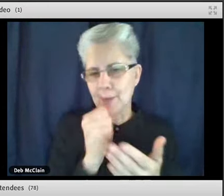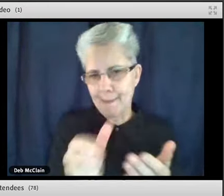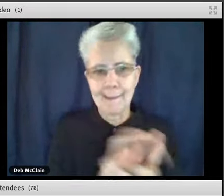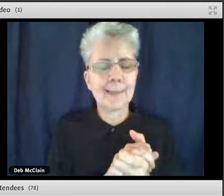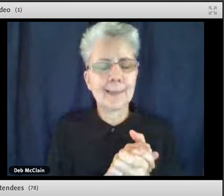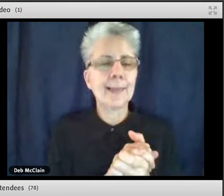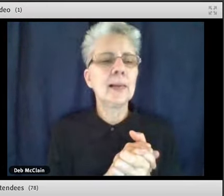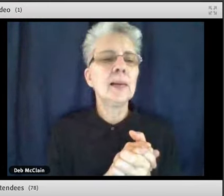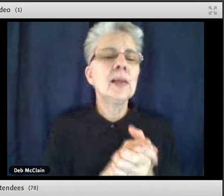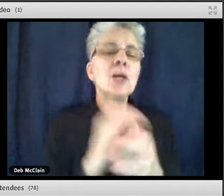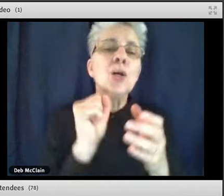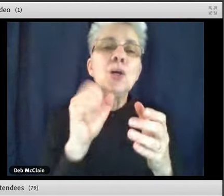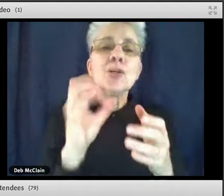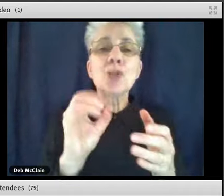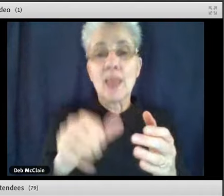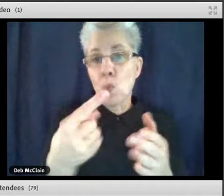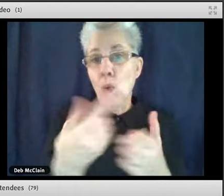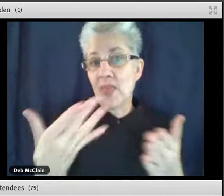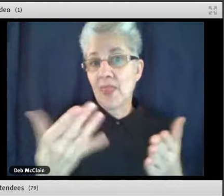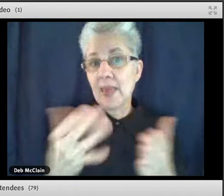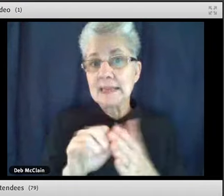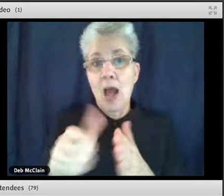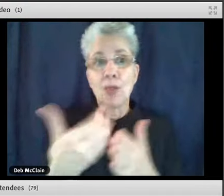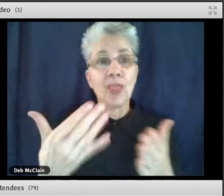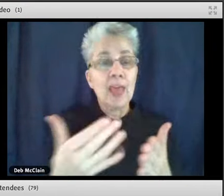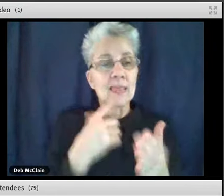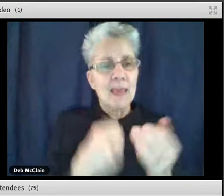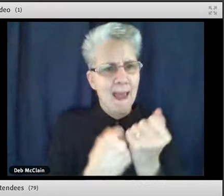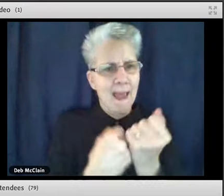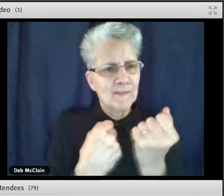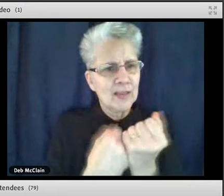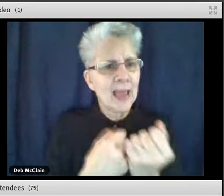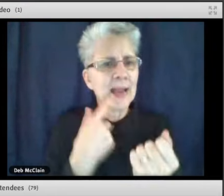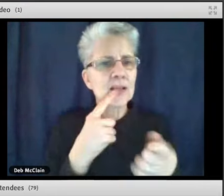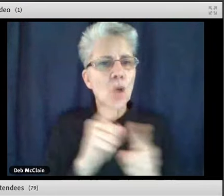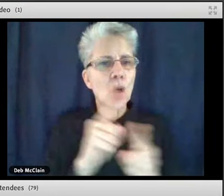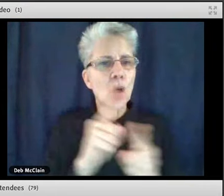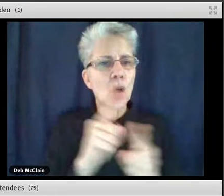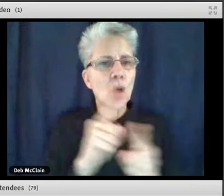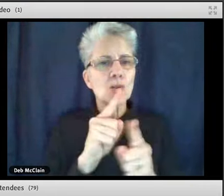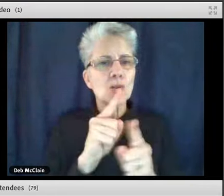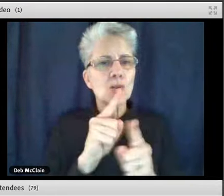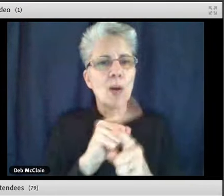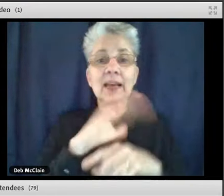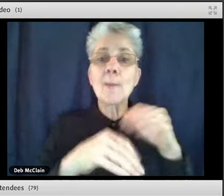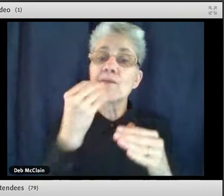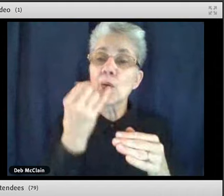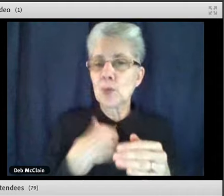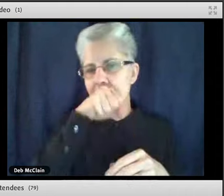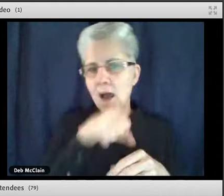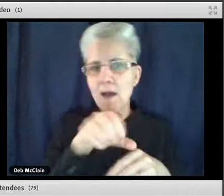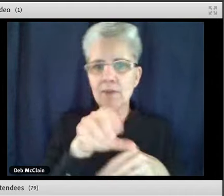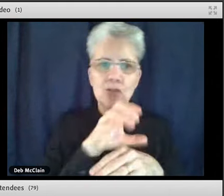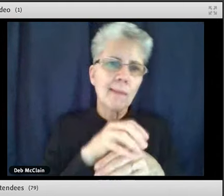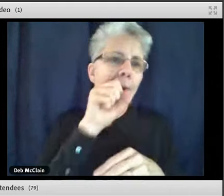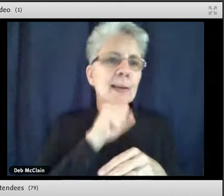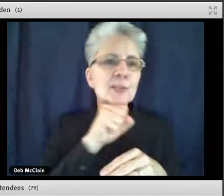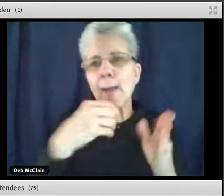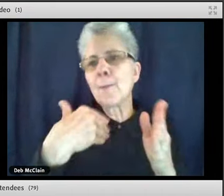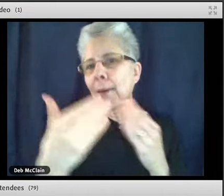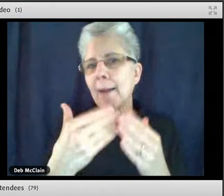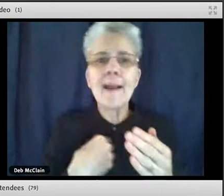the things. And the other thing they advocate is also having comfort food. So if you love chocolate or ice cream, have a little bit on the side, coffee.